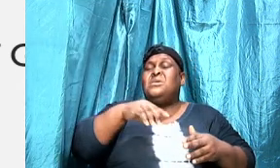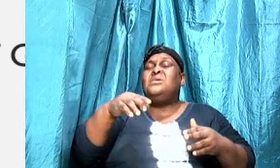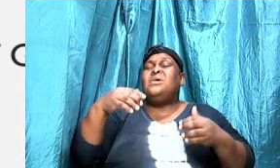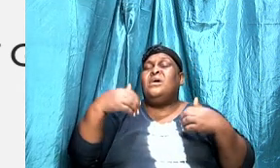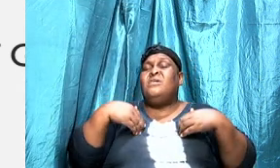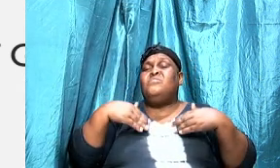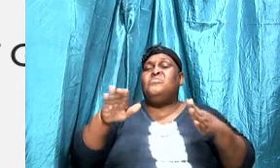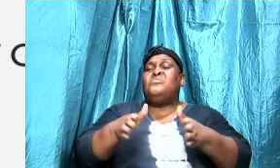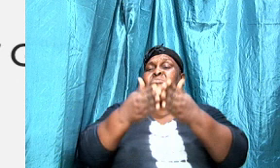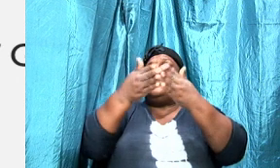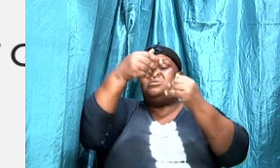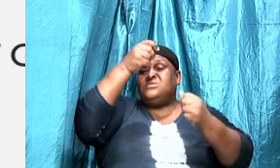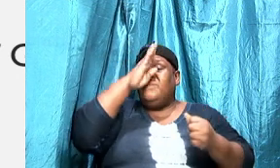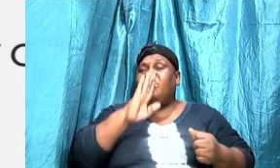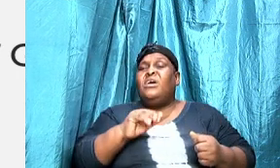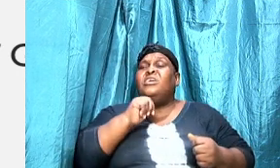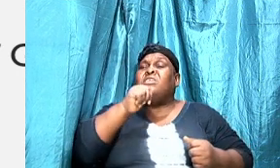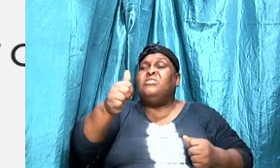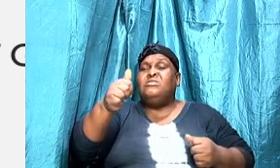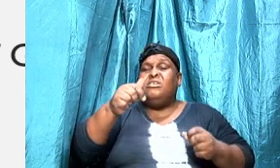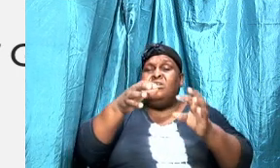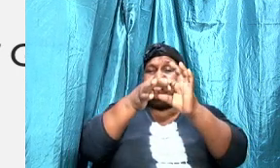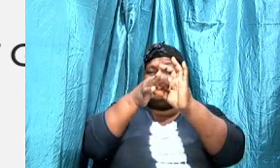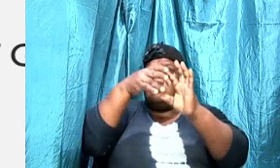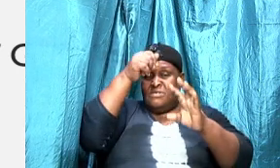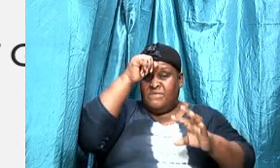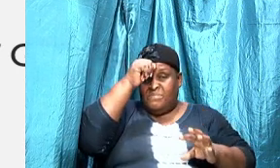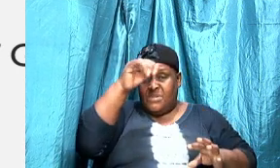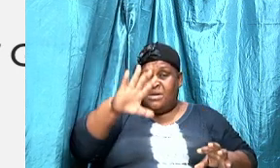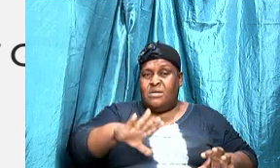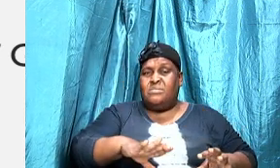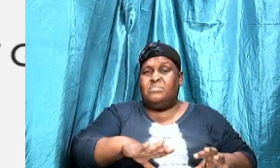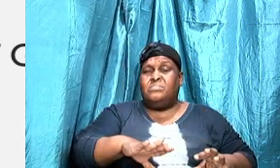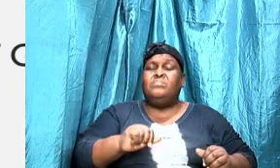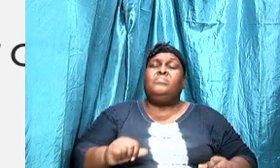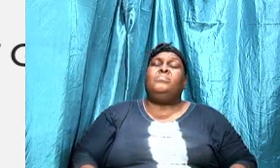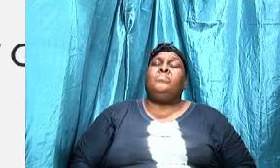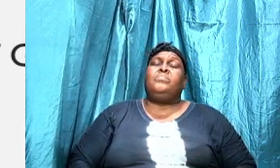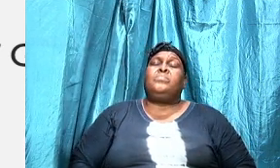men. Amen. So here Paul in Romans chapter 2,